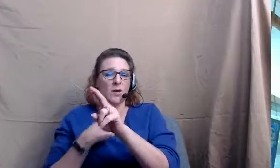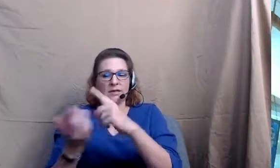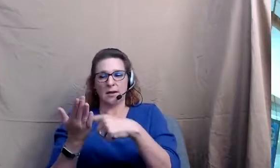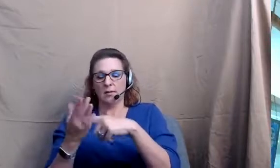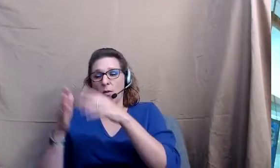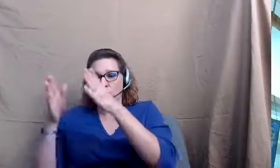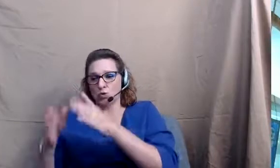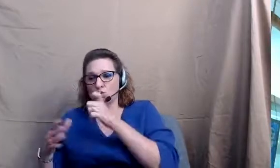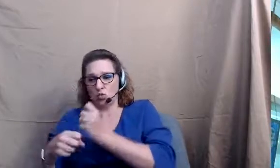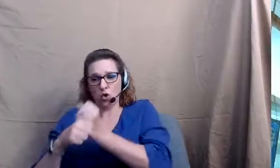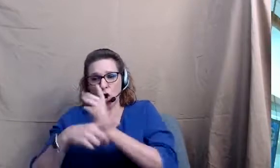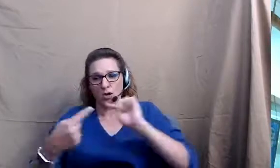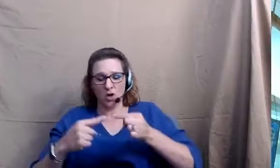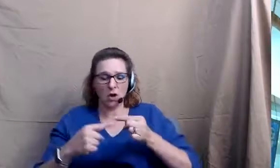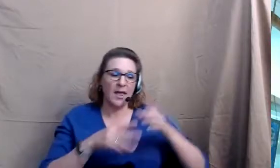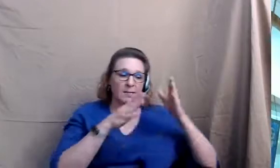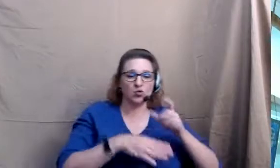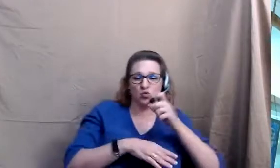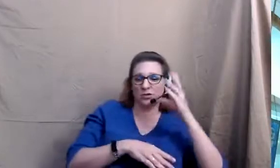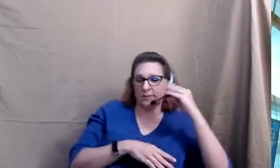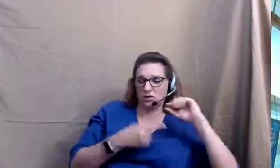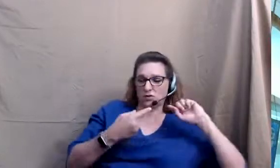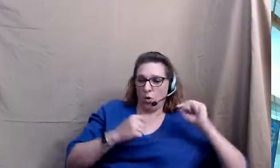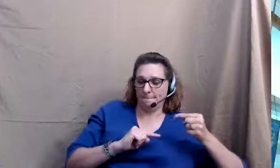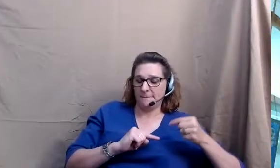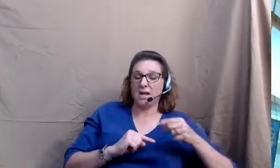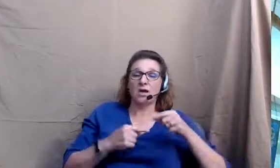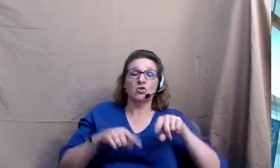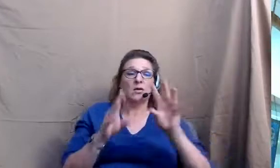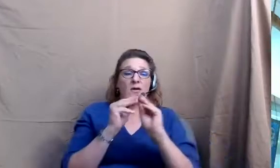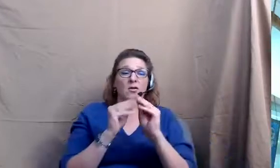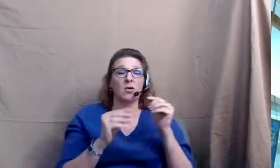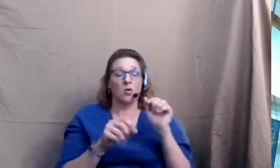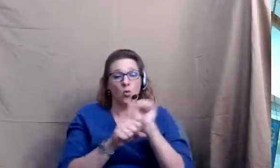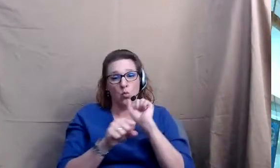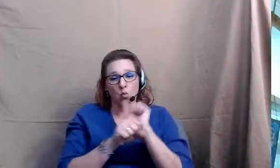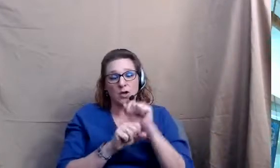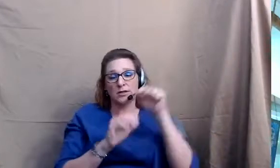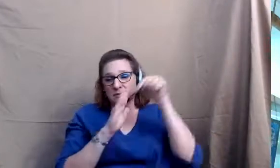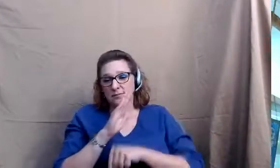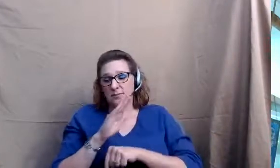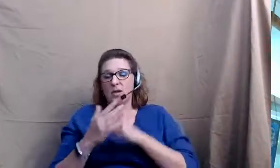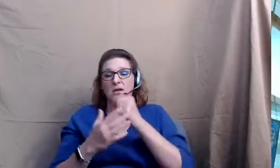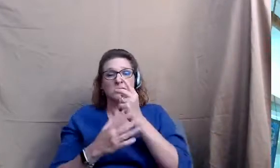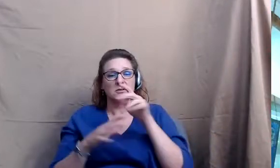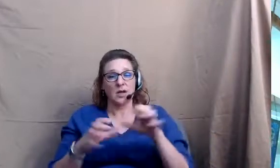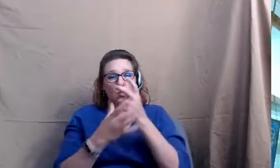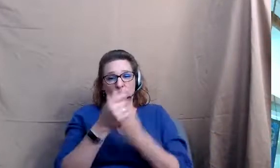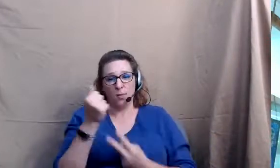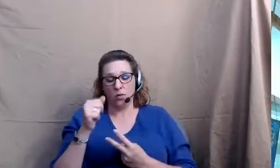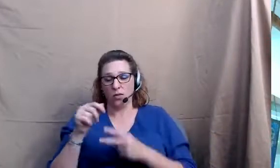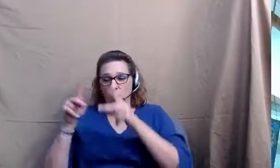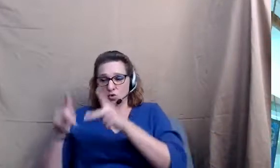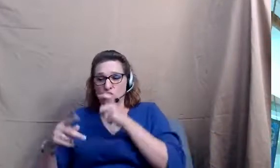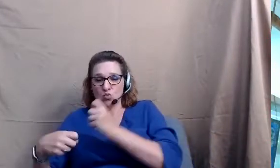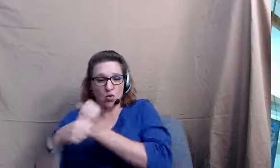been harmed. And in a conference, there's a substantial amount of work done with both the person who has done harm to make sure that they are willing